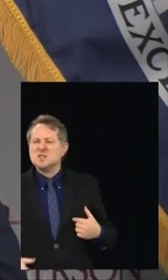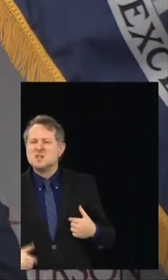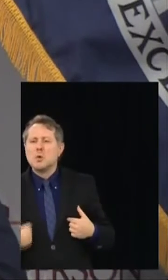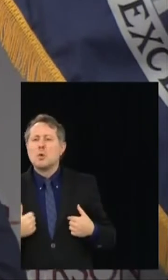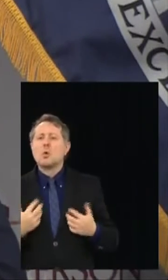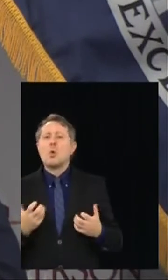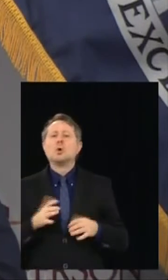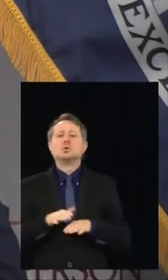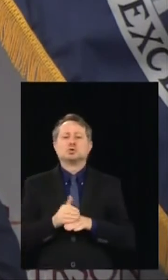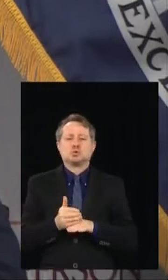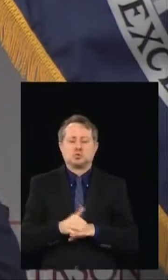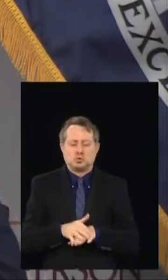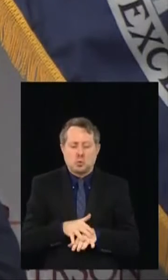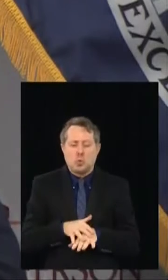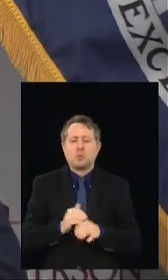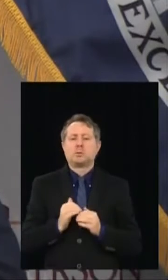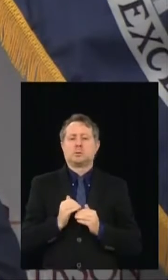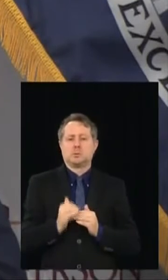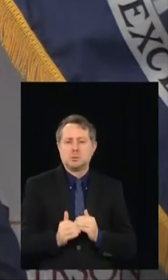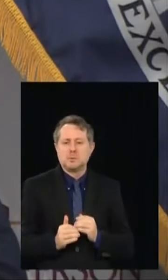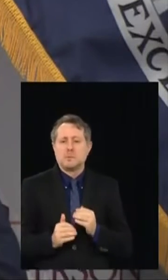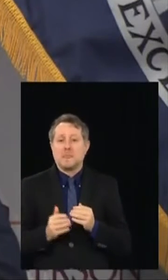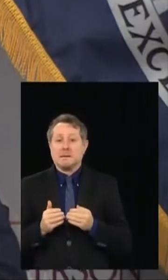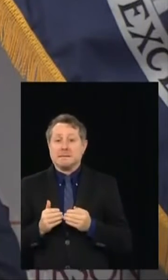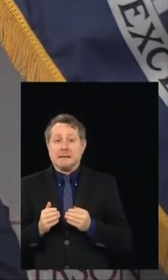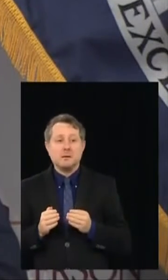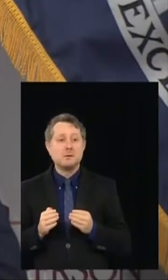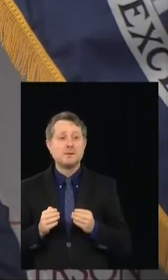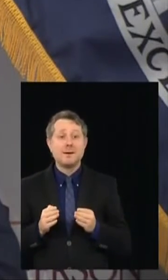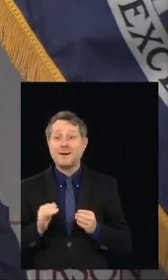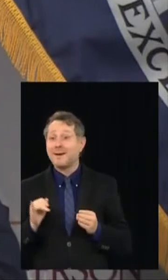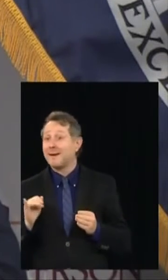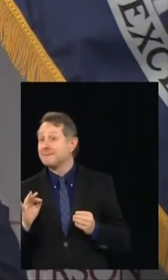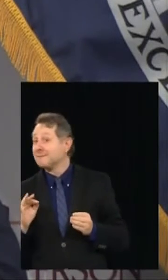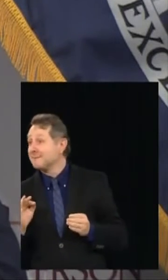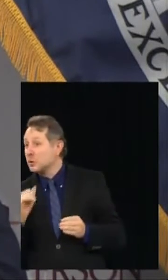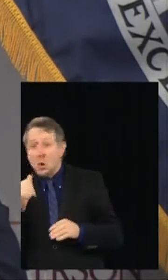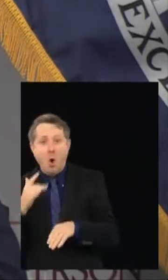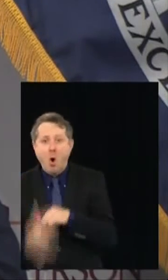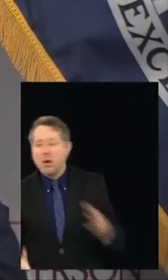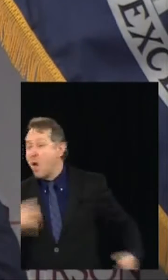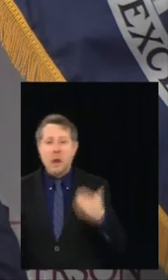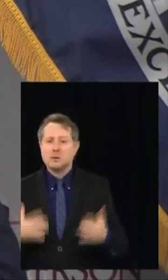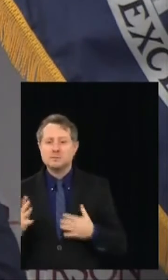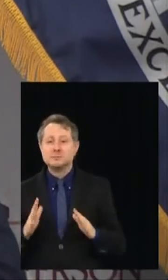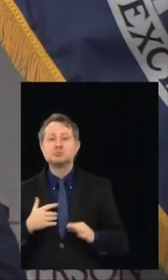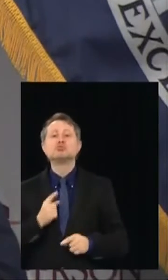as long as it's not too soon and it is done right. People get cavalier.